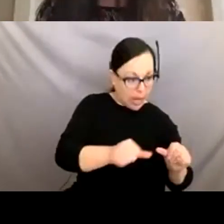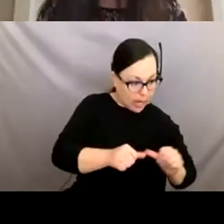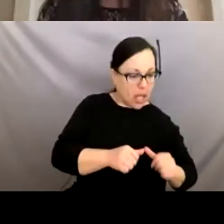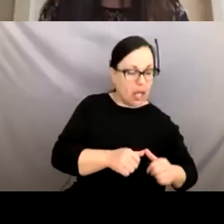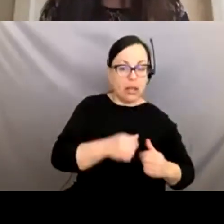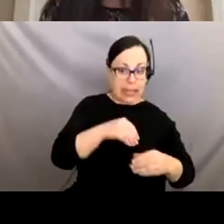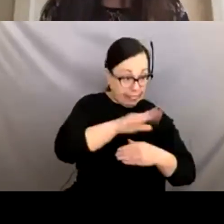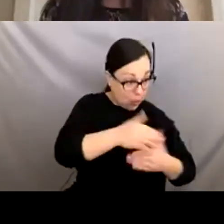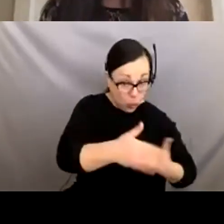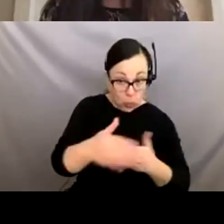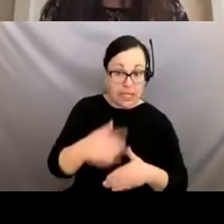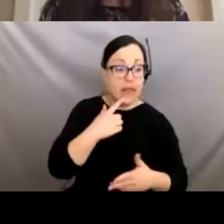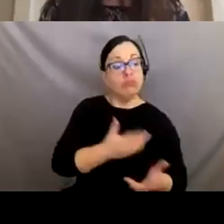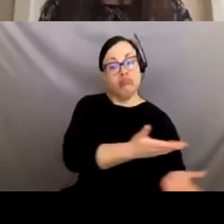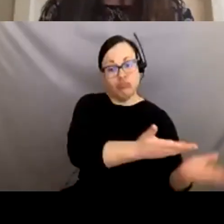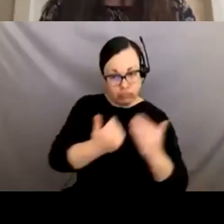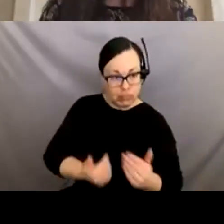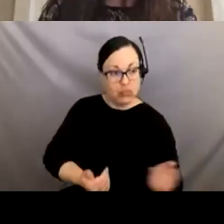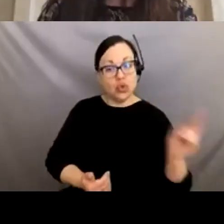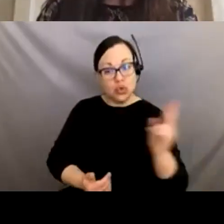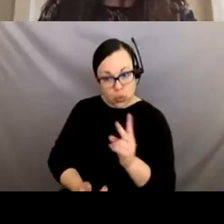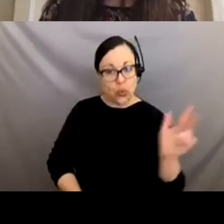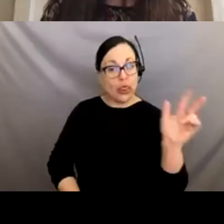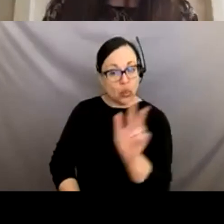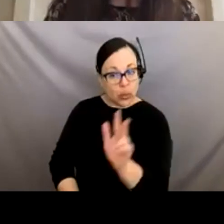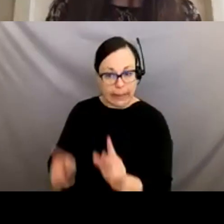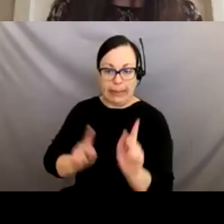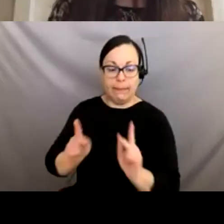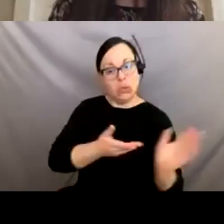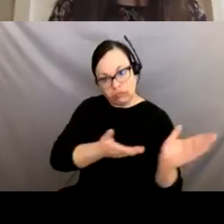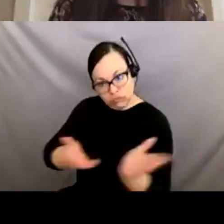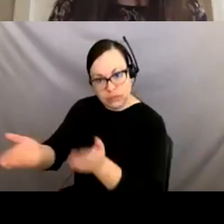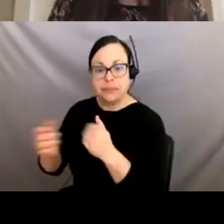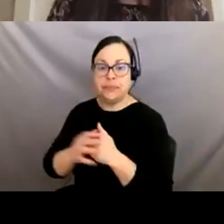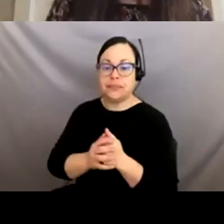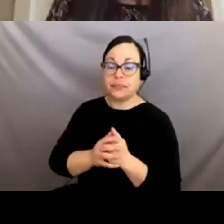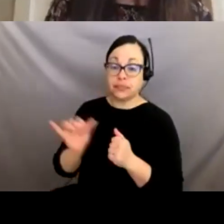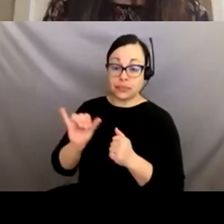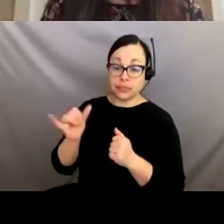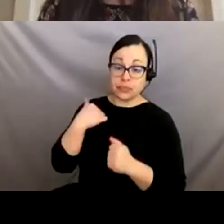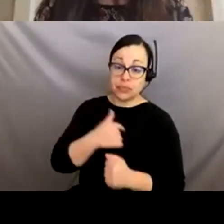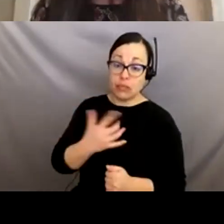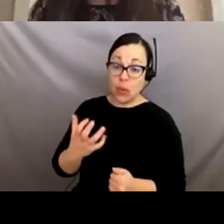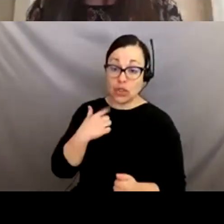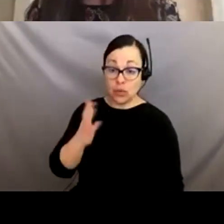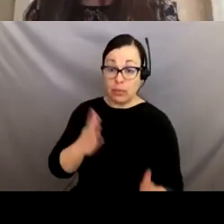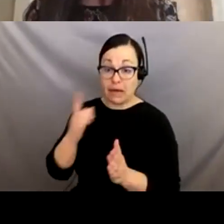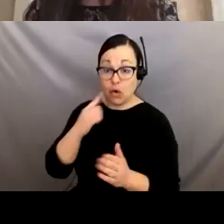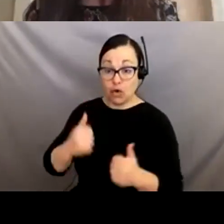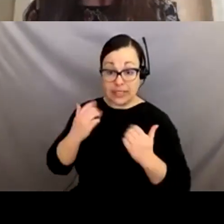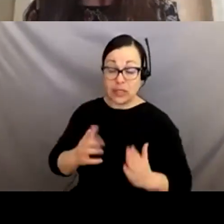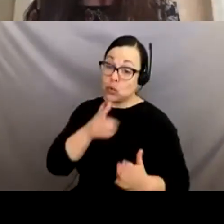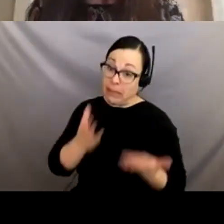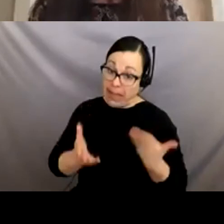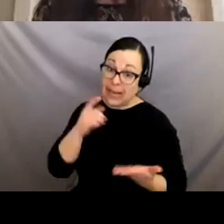to the vaccination room. And then we also want to plan for residents who will need to be vaccinated in their